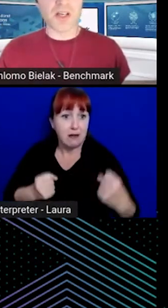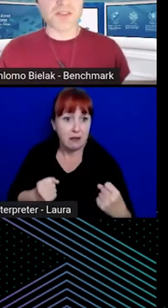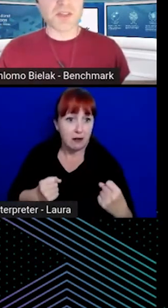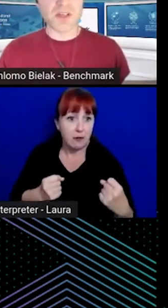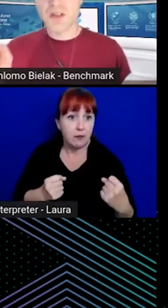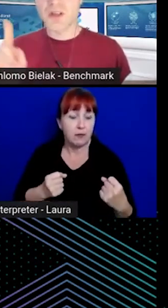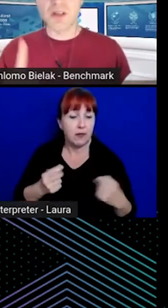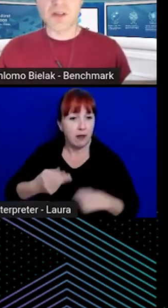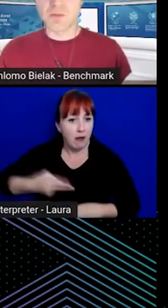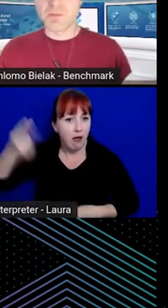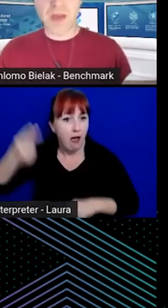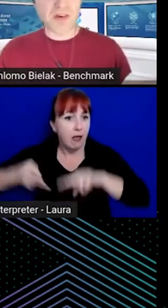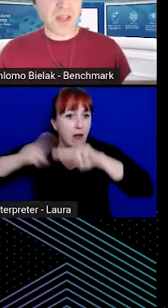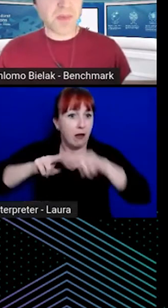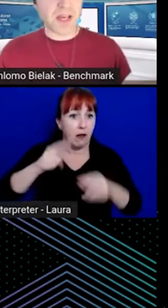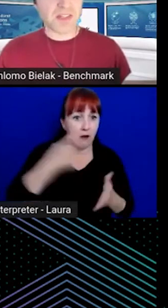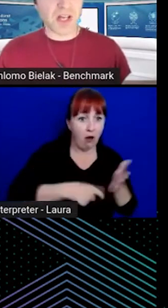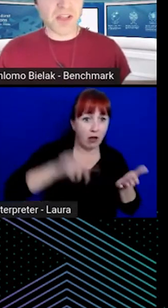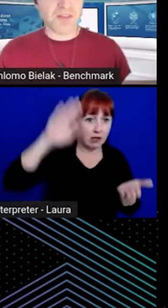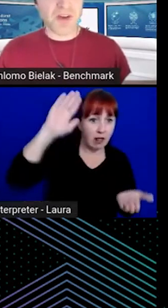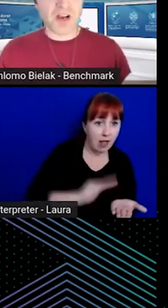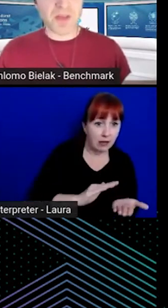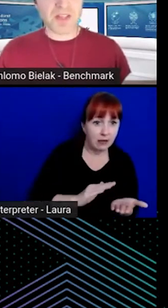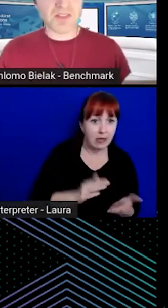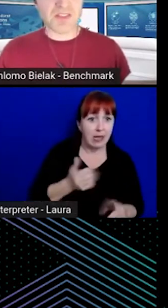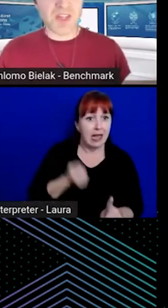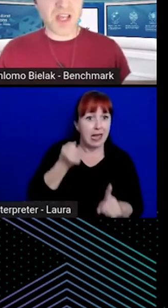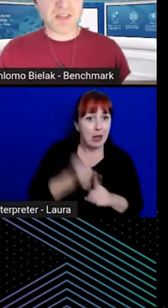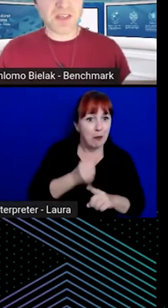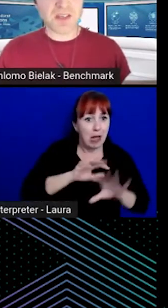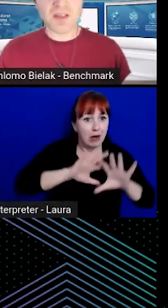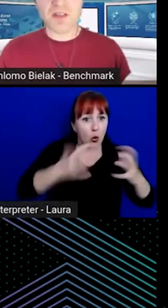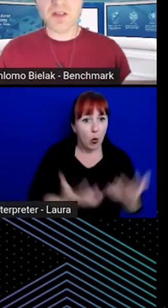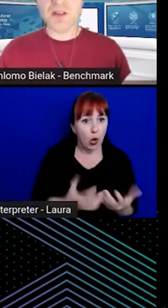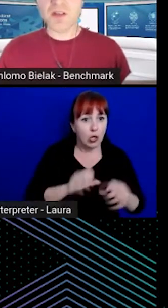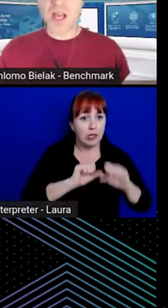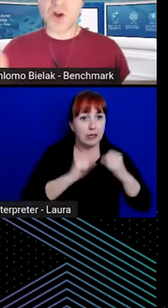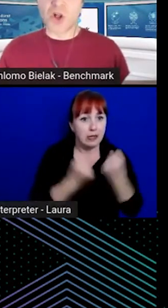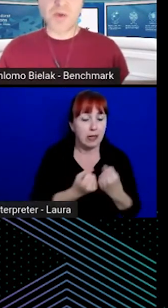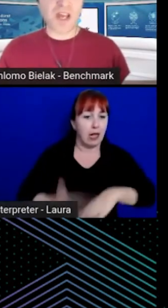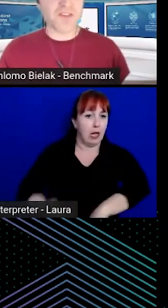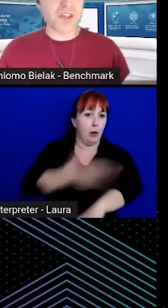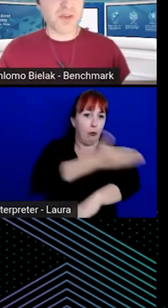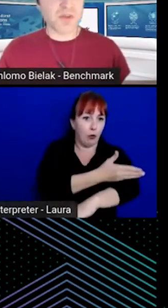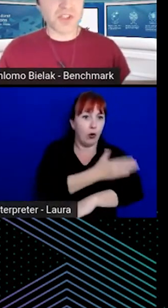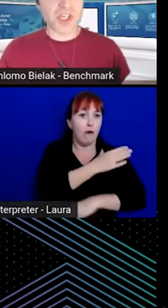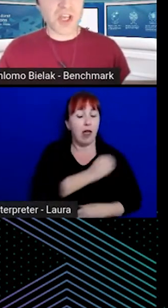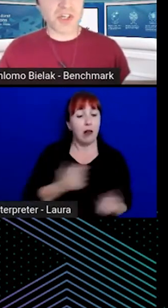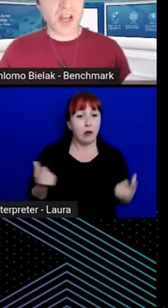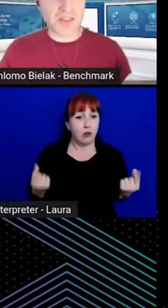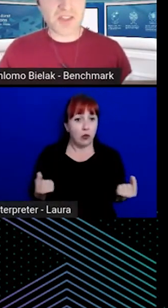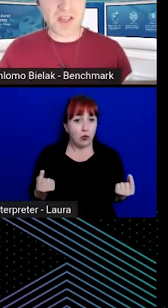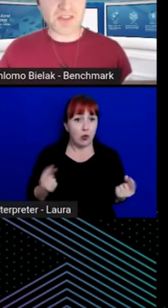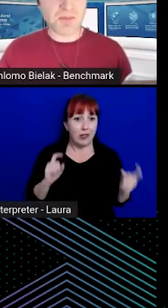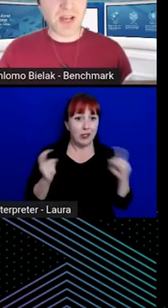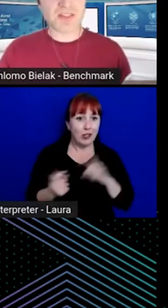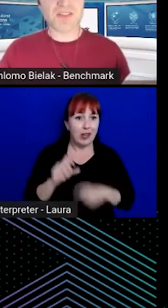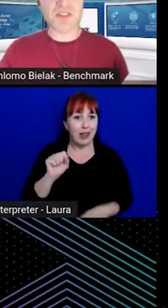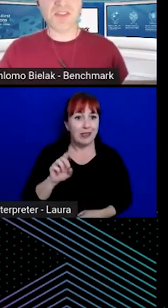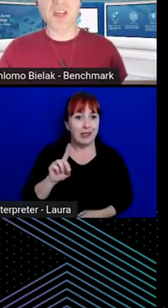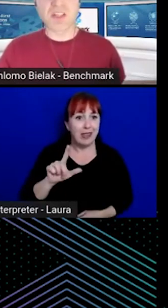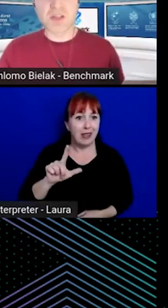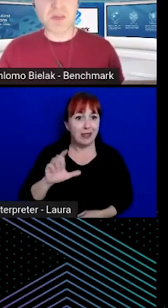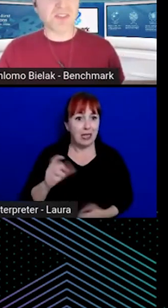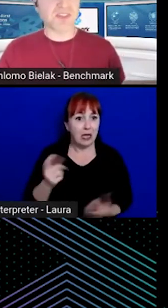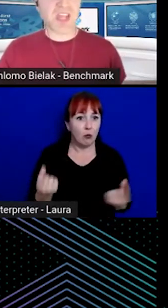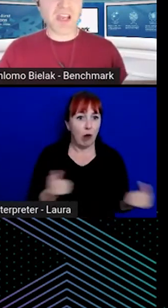lower cost, better impact on the environment and society. And all we have to do is change our SDLC